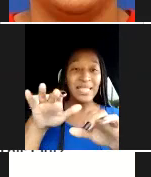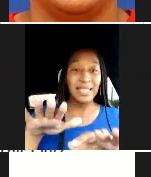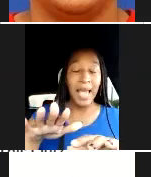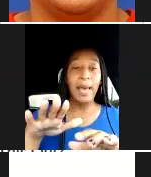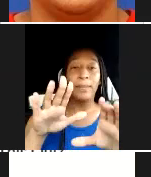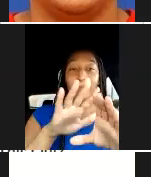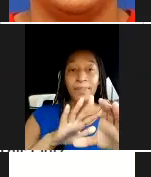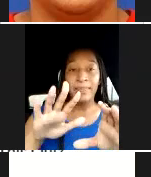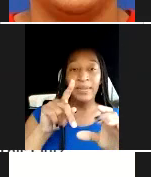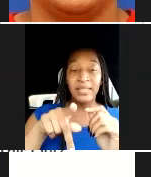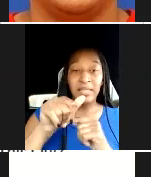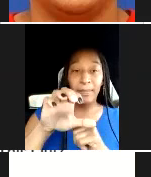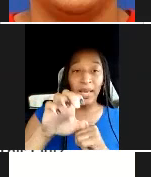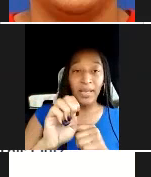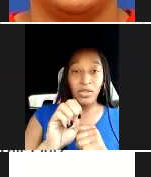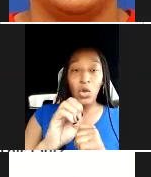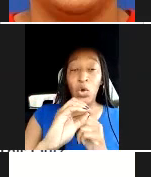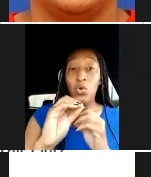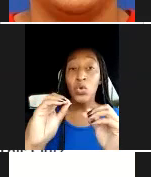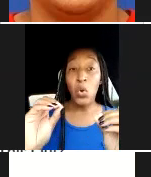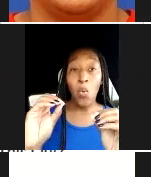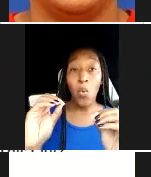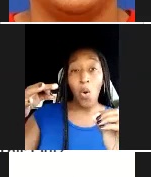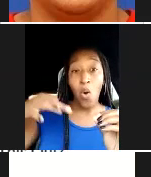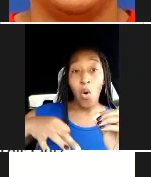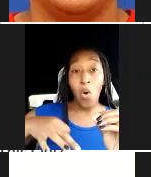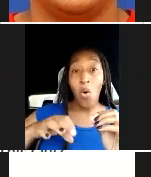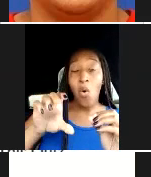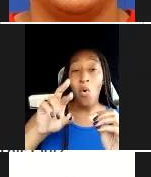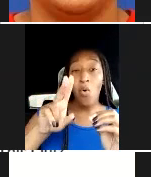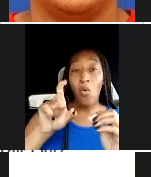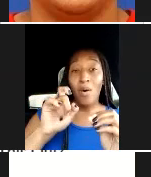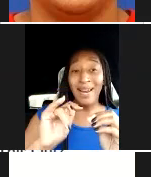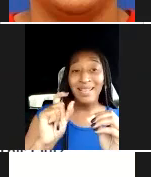for correct or incorrect answers if work is not shown.